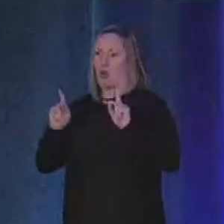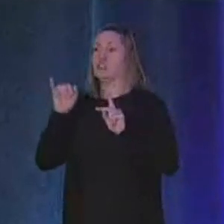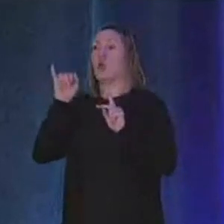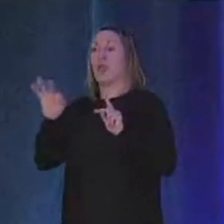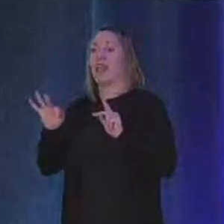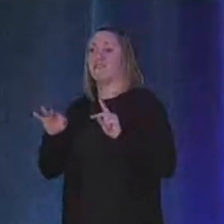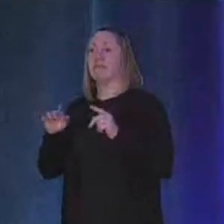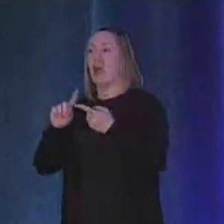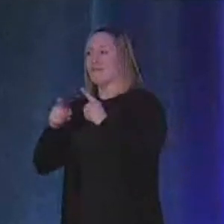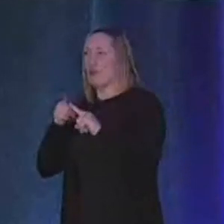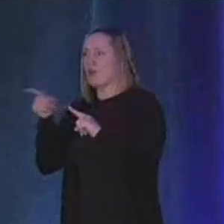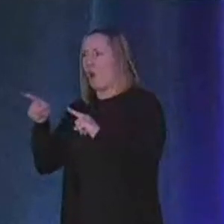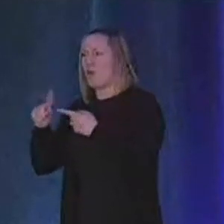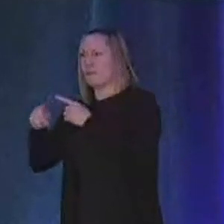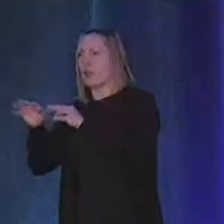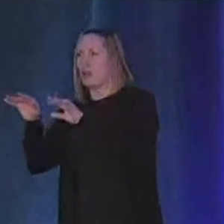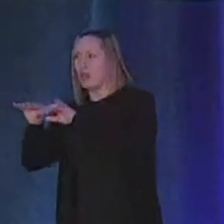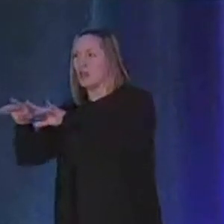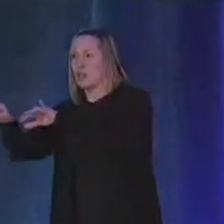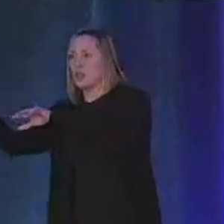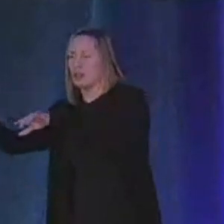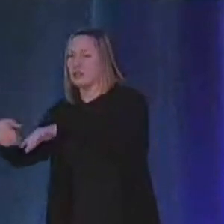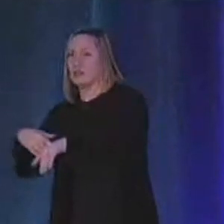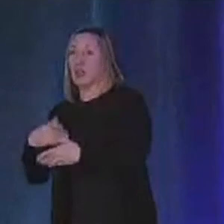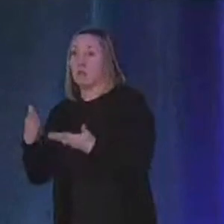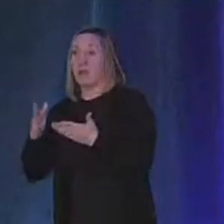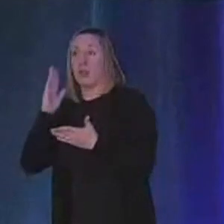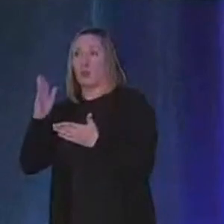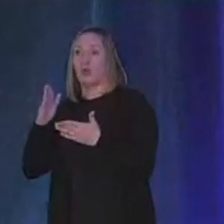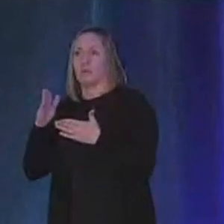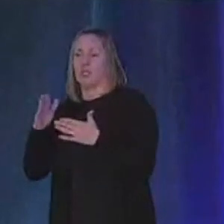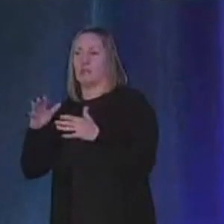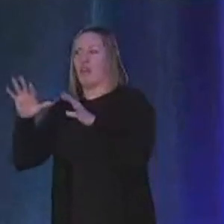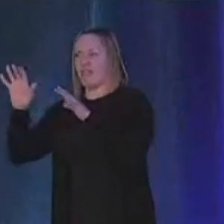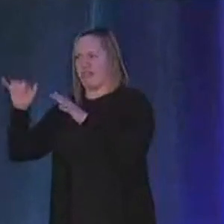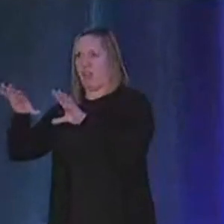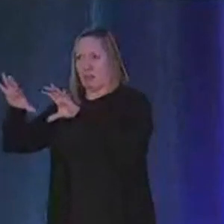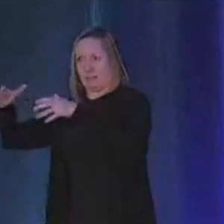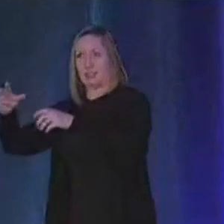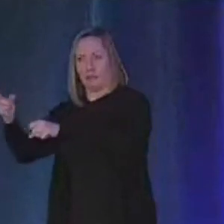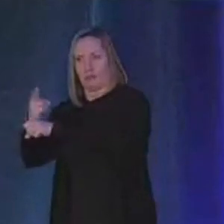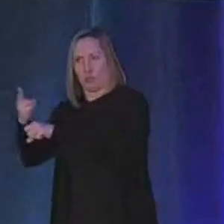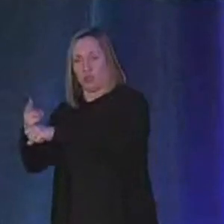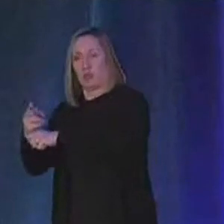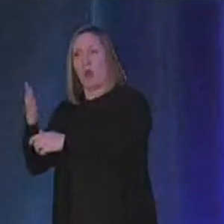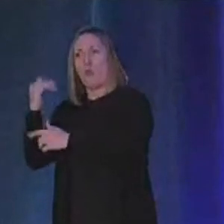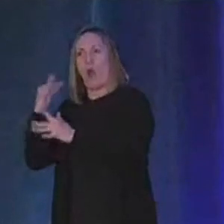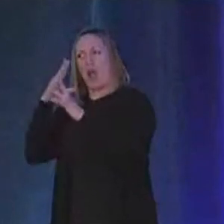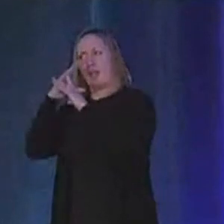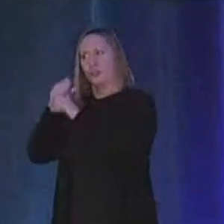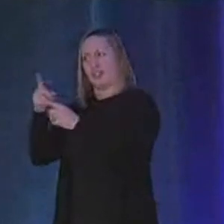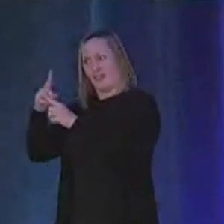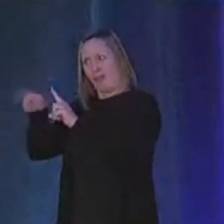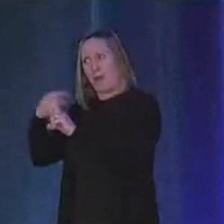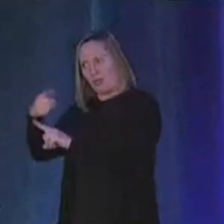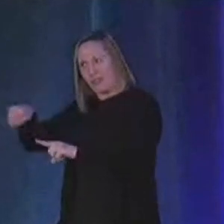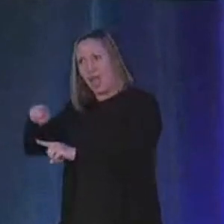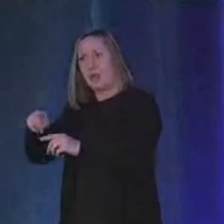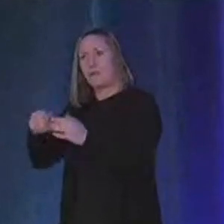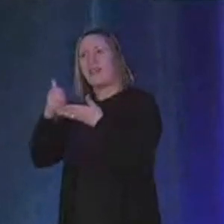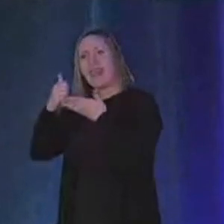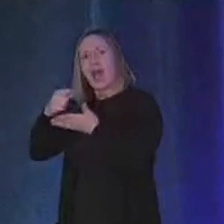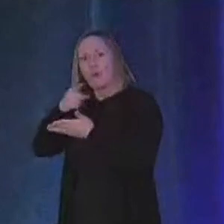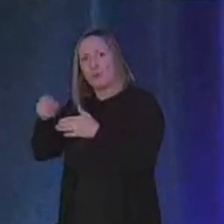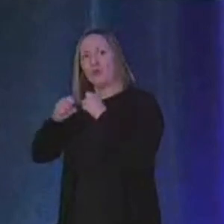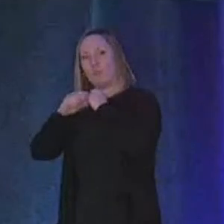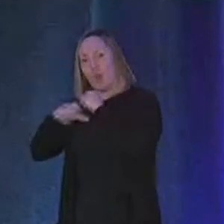me that I got to use this app, it's probably going to be like this class of user. And what's so attractive about them is they help you market and sell your